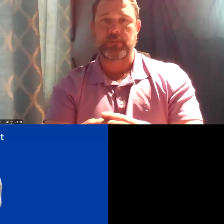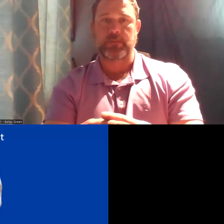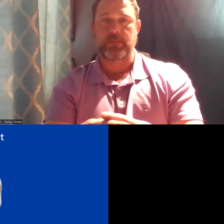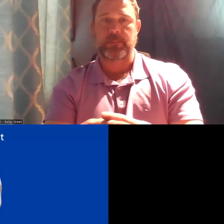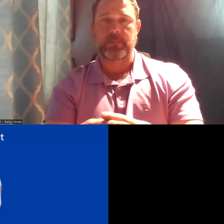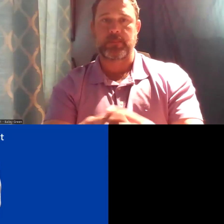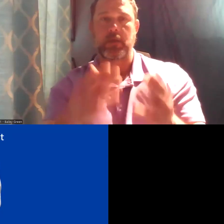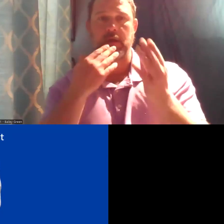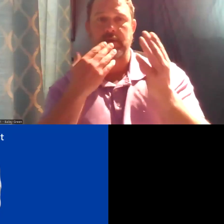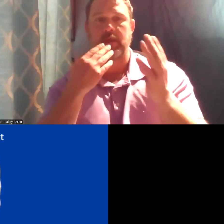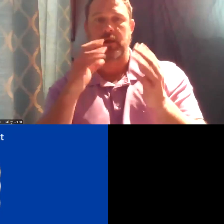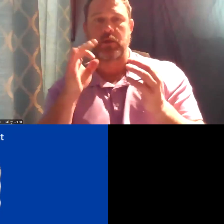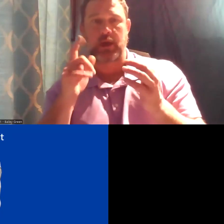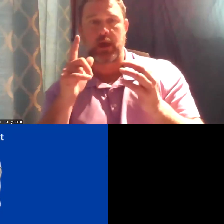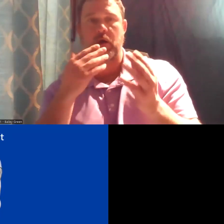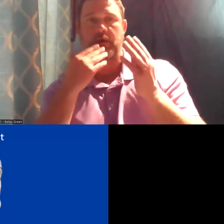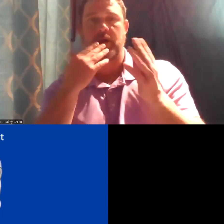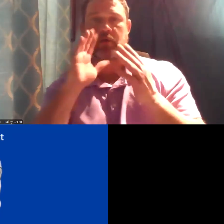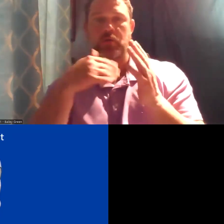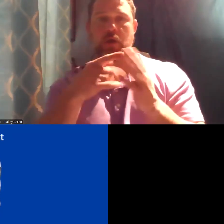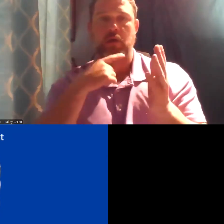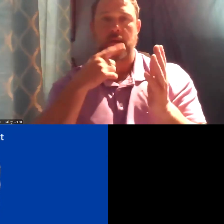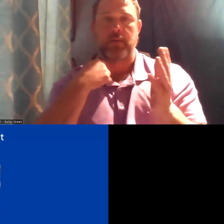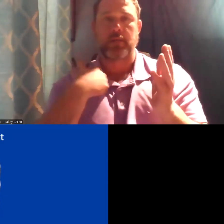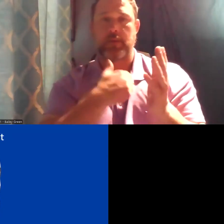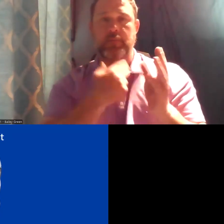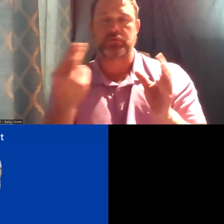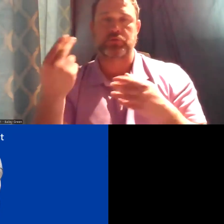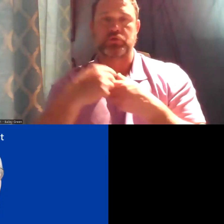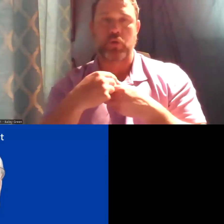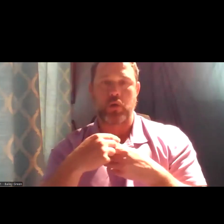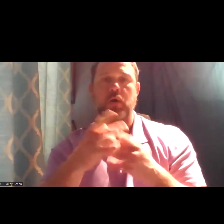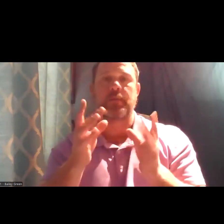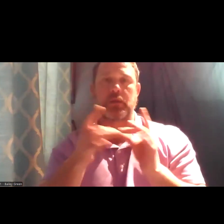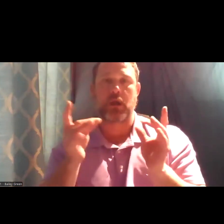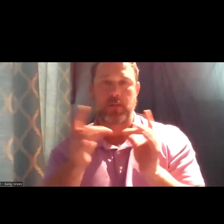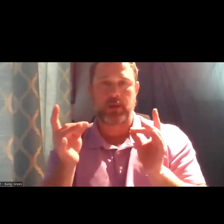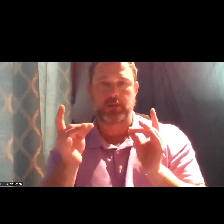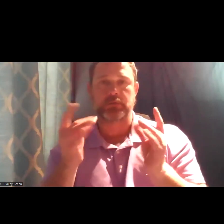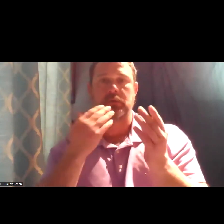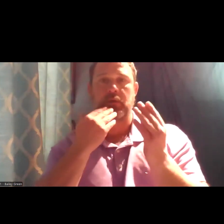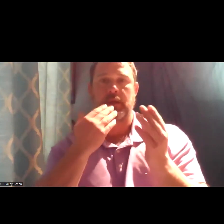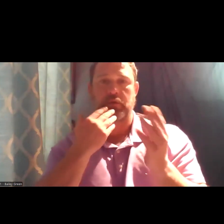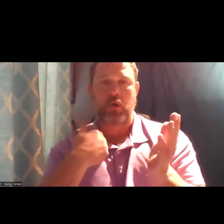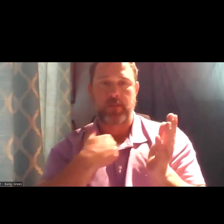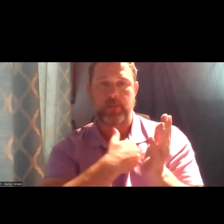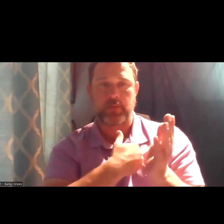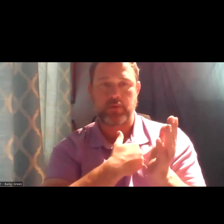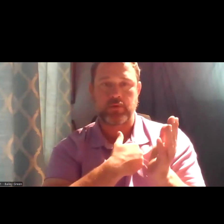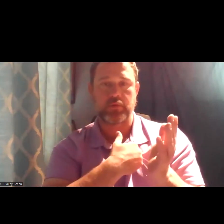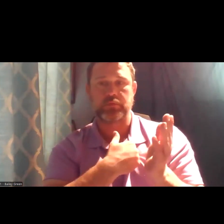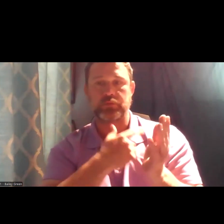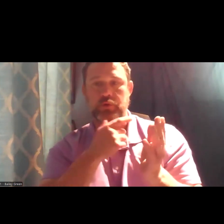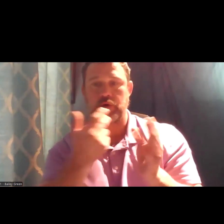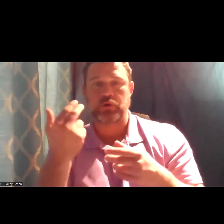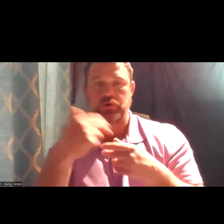Thank you so much, Carol. Thank you to all of our public members who joined and made comments. Thank you to our members who joined